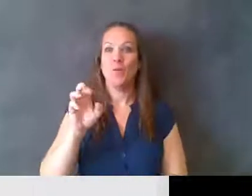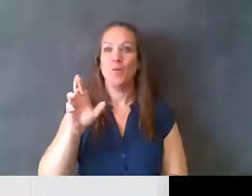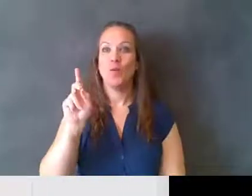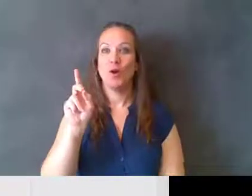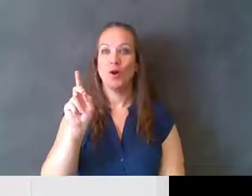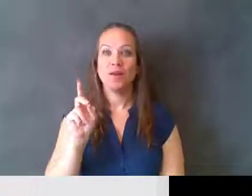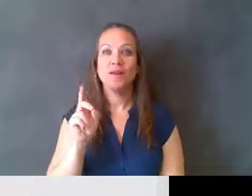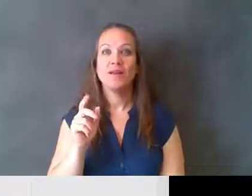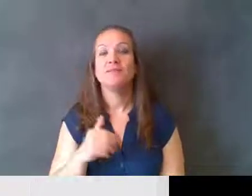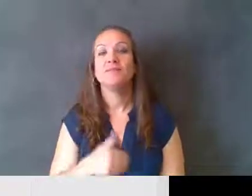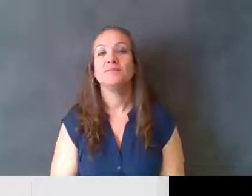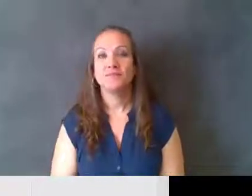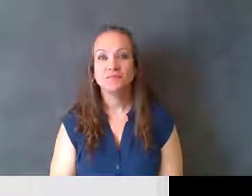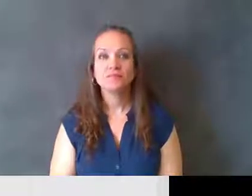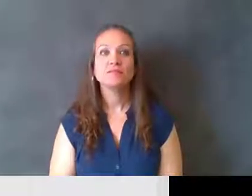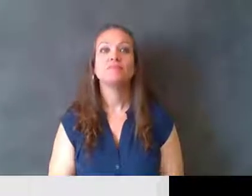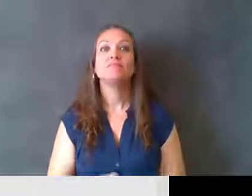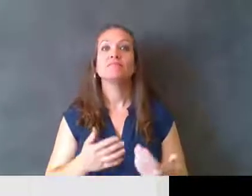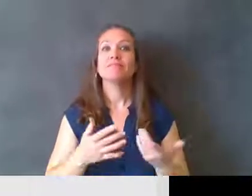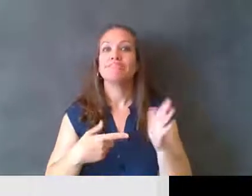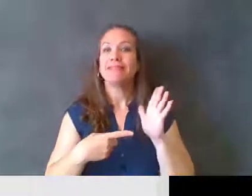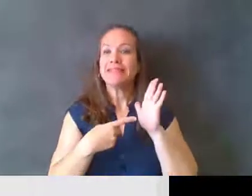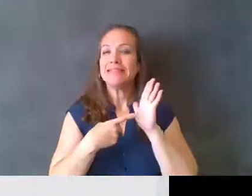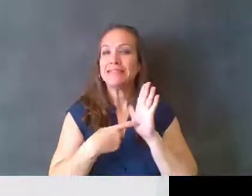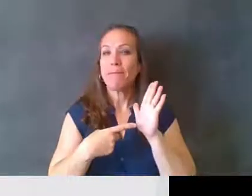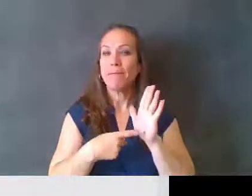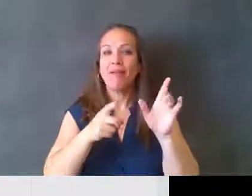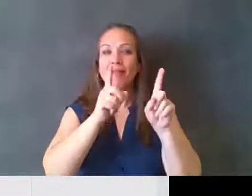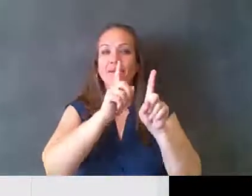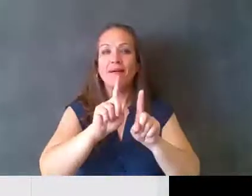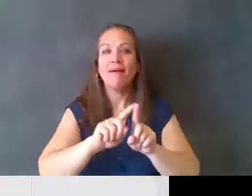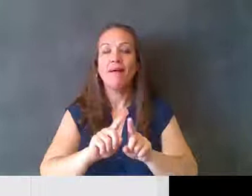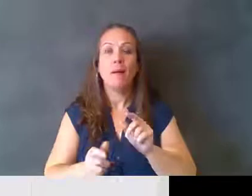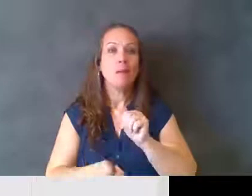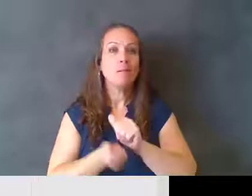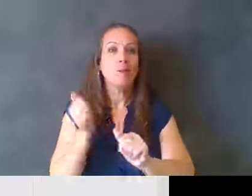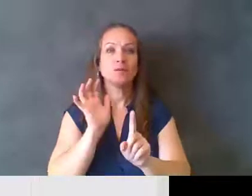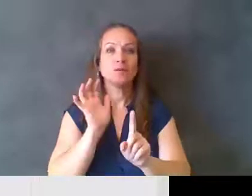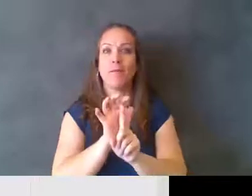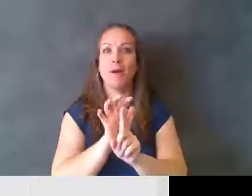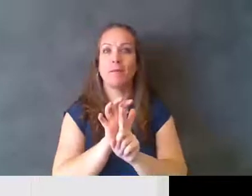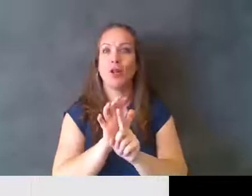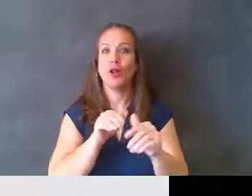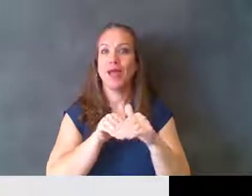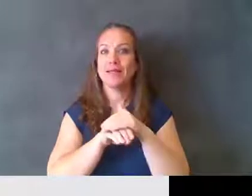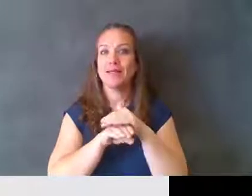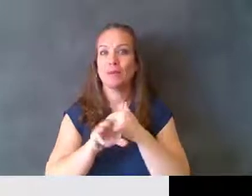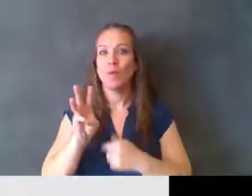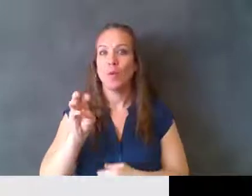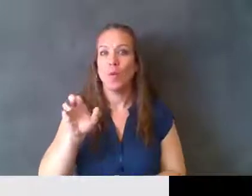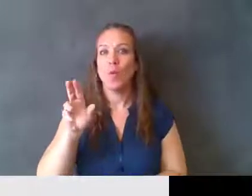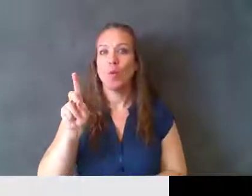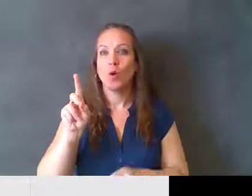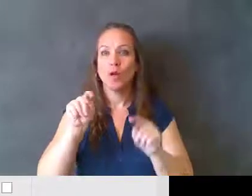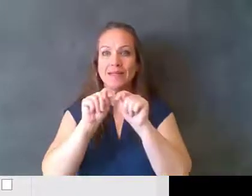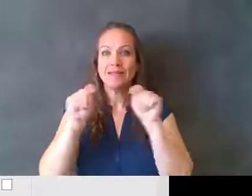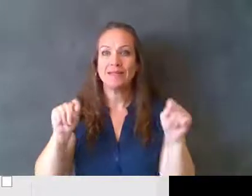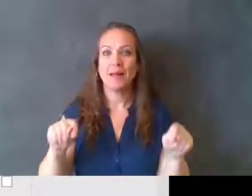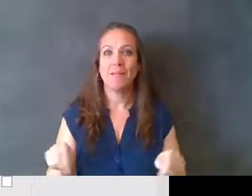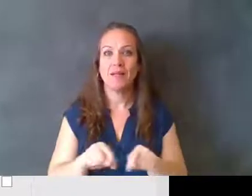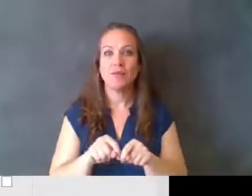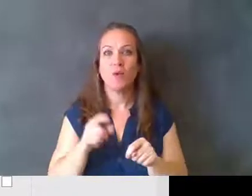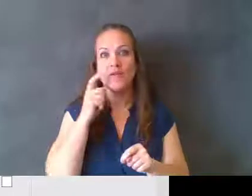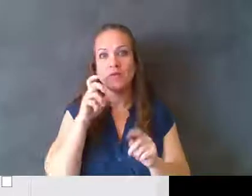Template Sampler, a sample of the most popular accessible Word templates fully optimized for use by people with